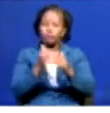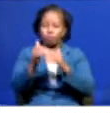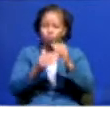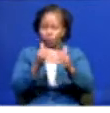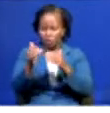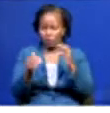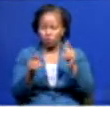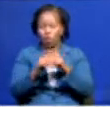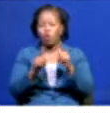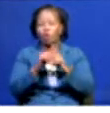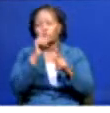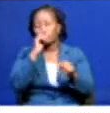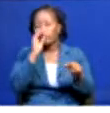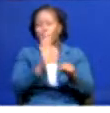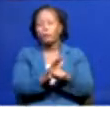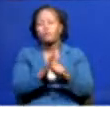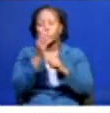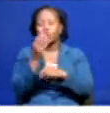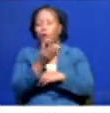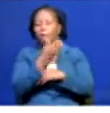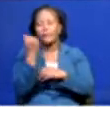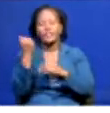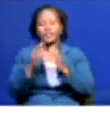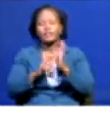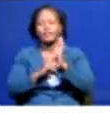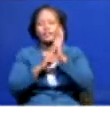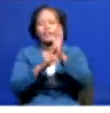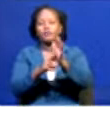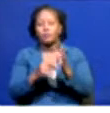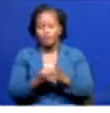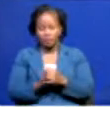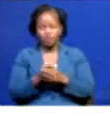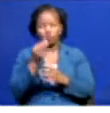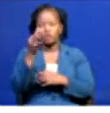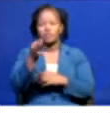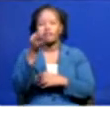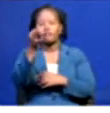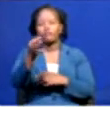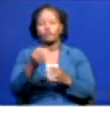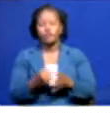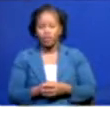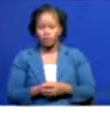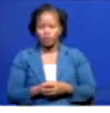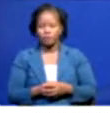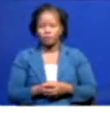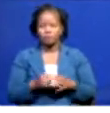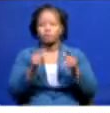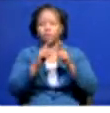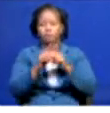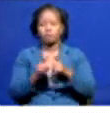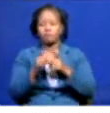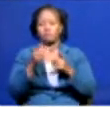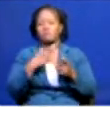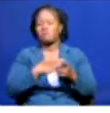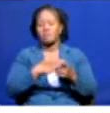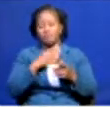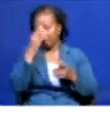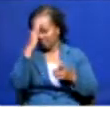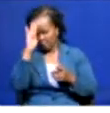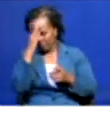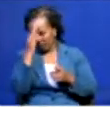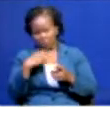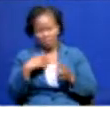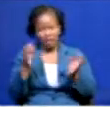and the promise of even better representation in the future. I therefore have no hesitation